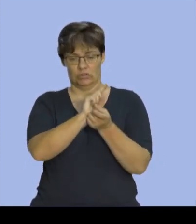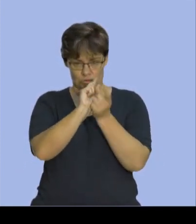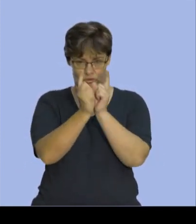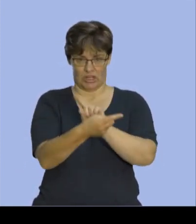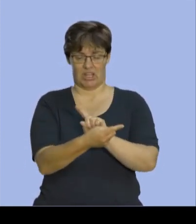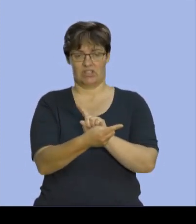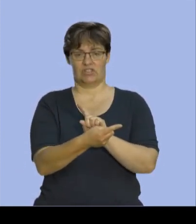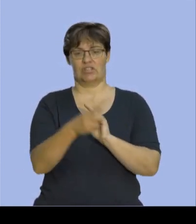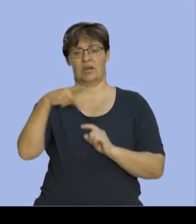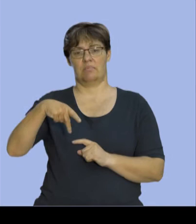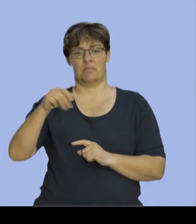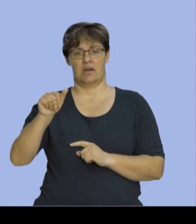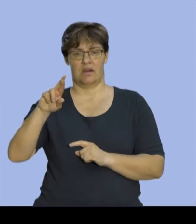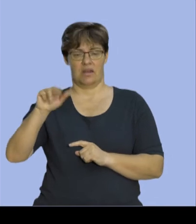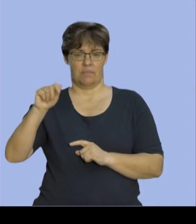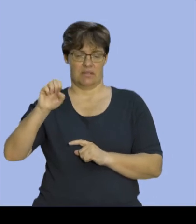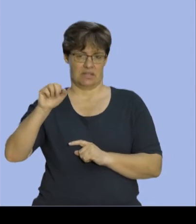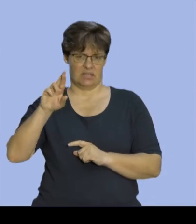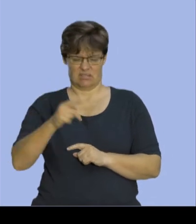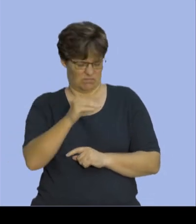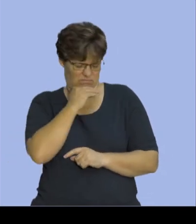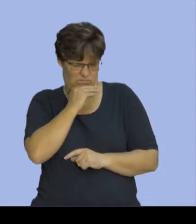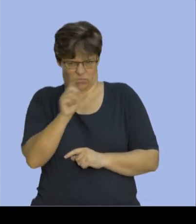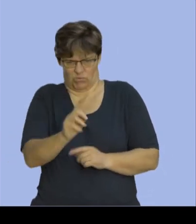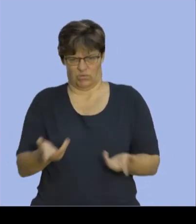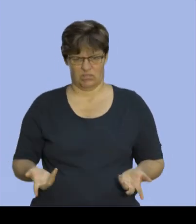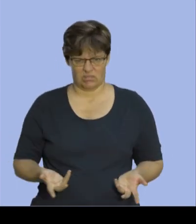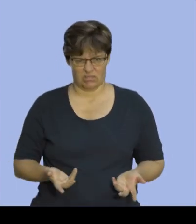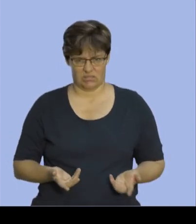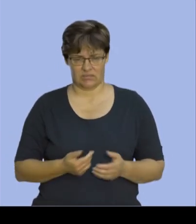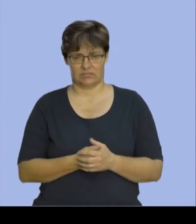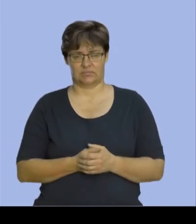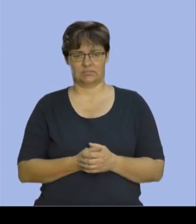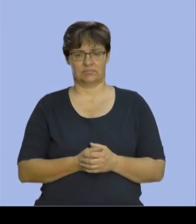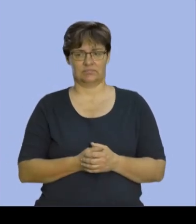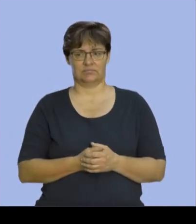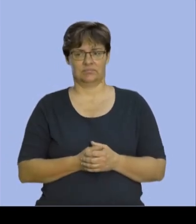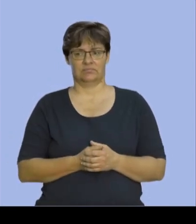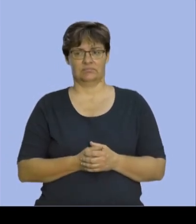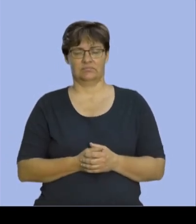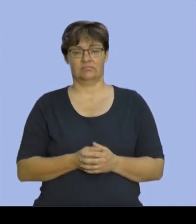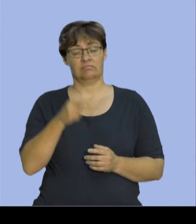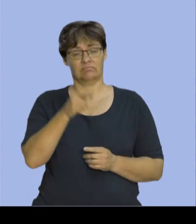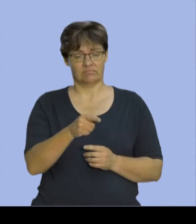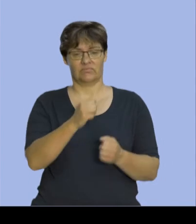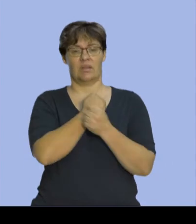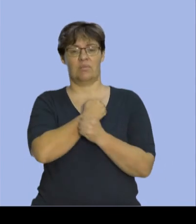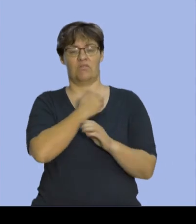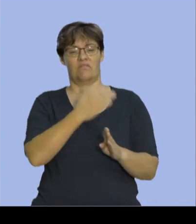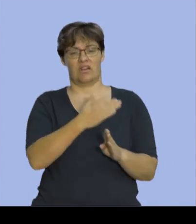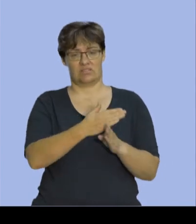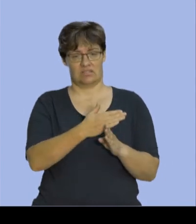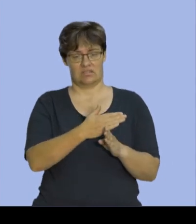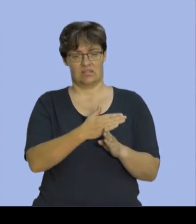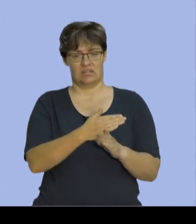those parameters. Exactly what does this mean? That's what I want us to talk about. So the parent functions in